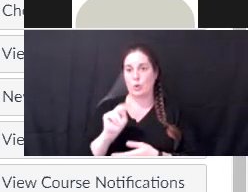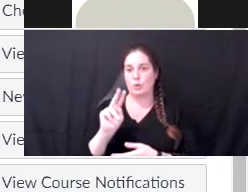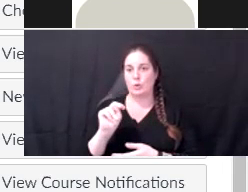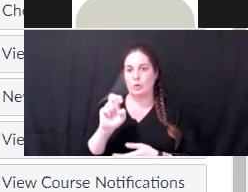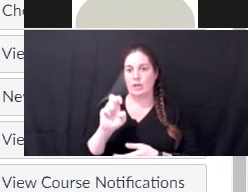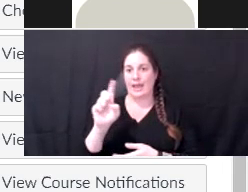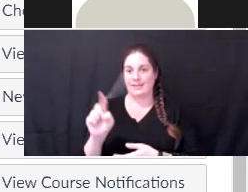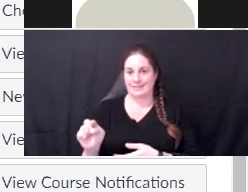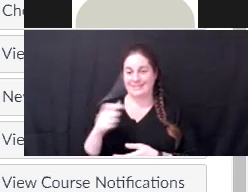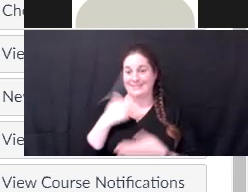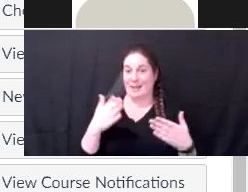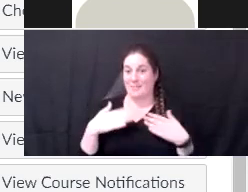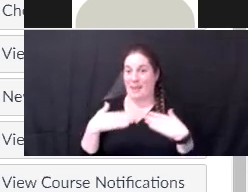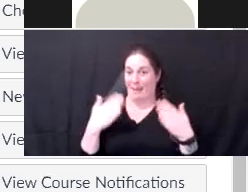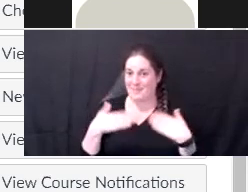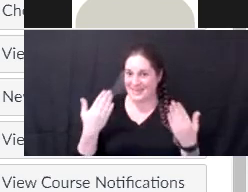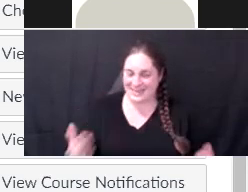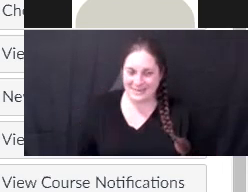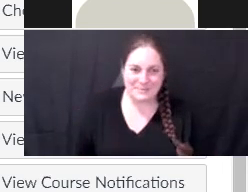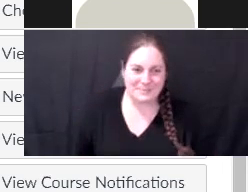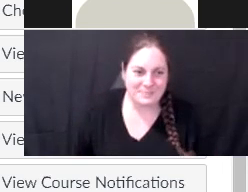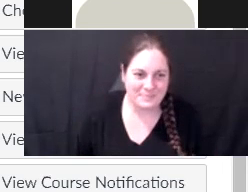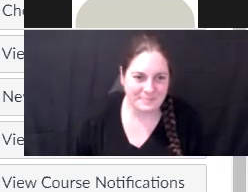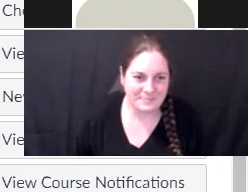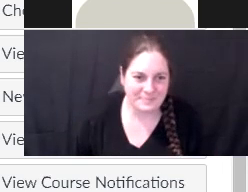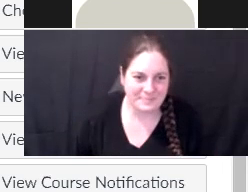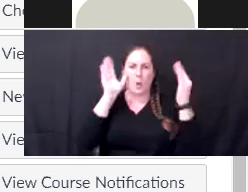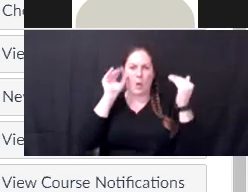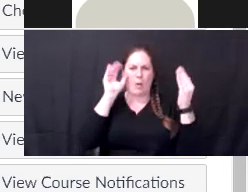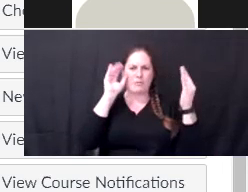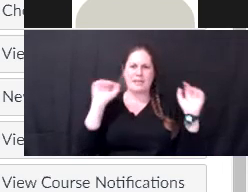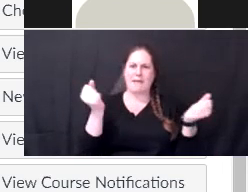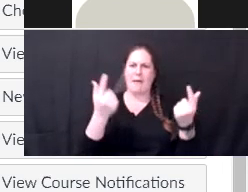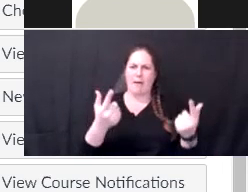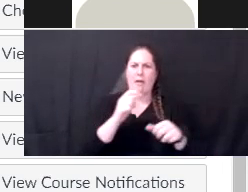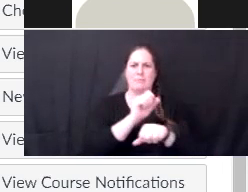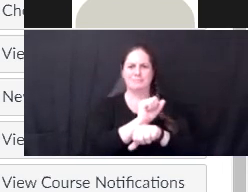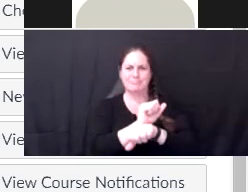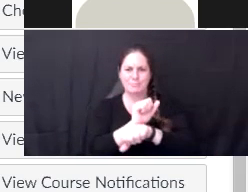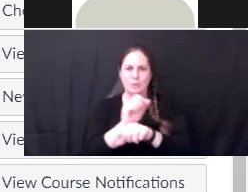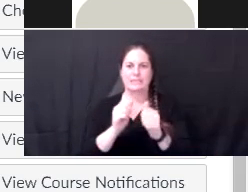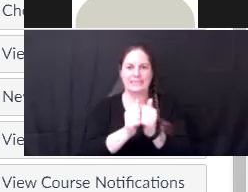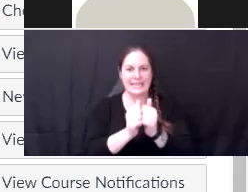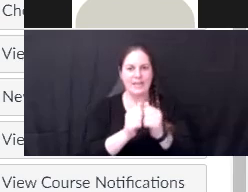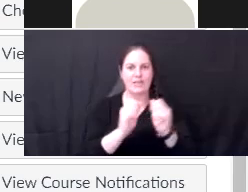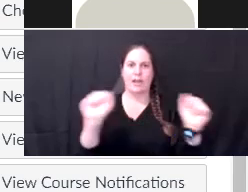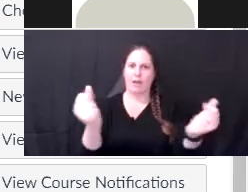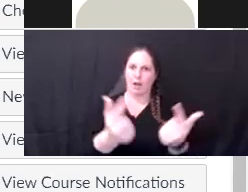I'm happy about that. Hopefully we can work together and everybody will be successful in this course.